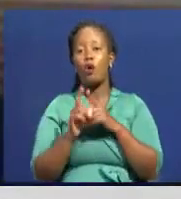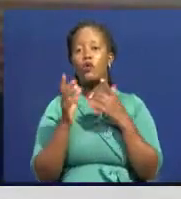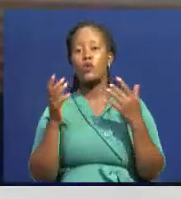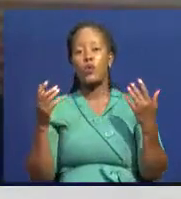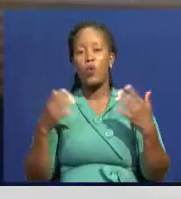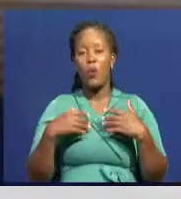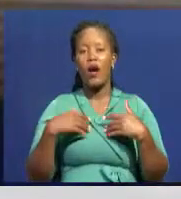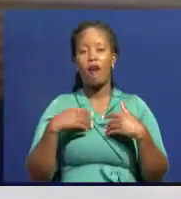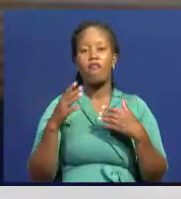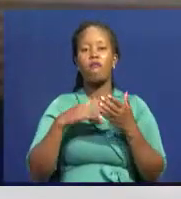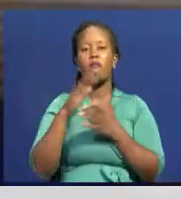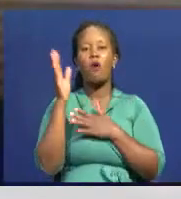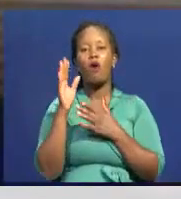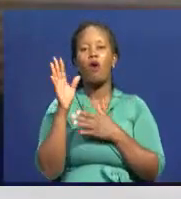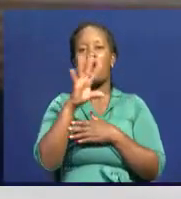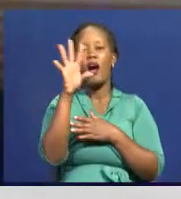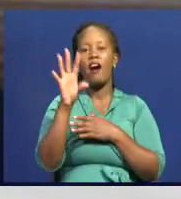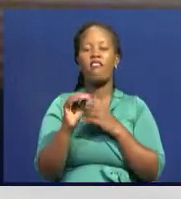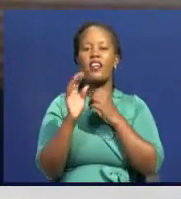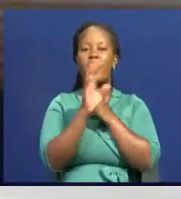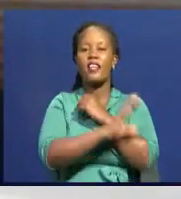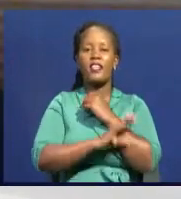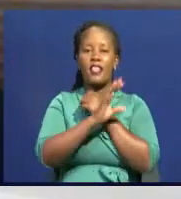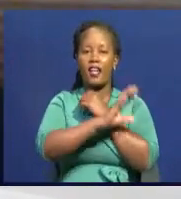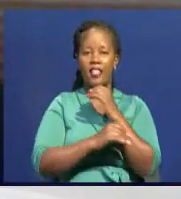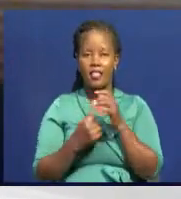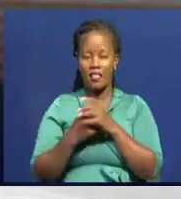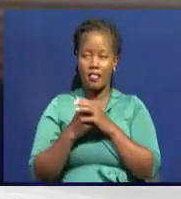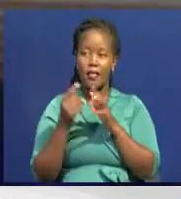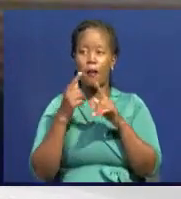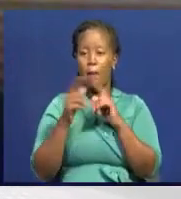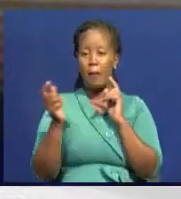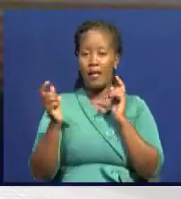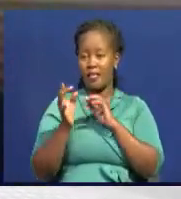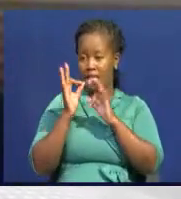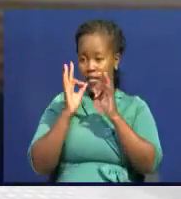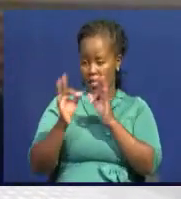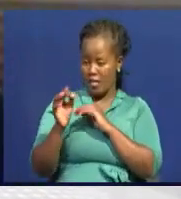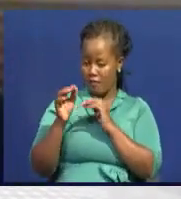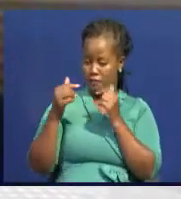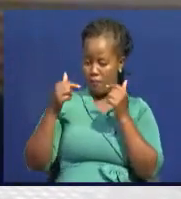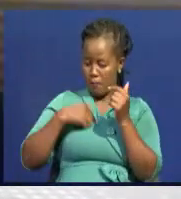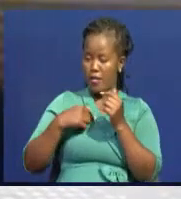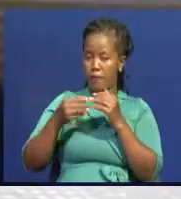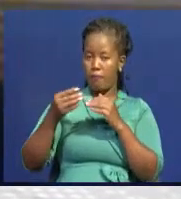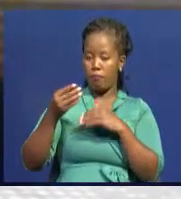in Kenya and many African countries. But the way it works is, if I'm buying a property from you,